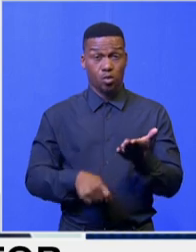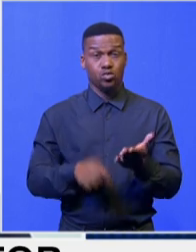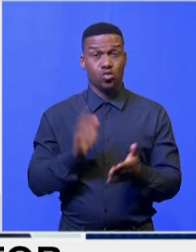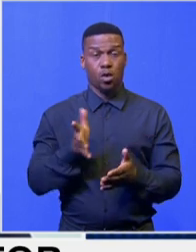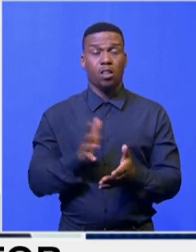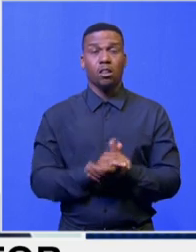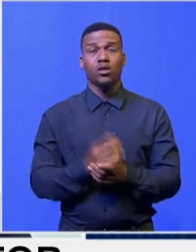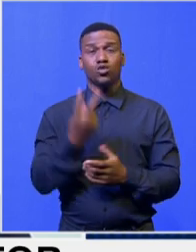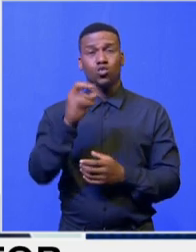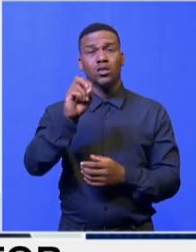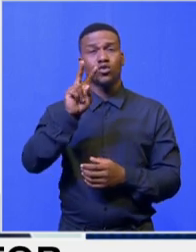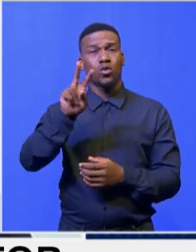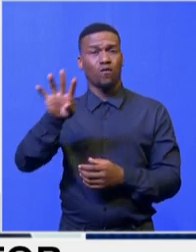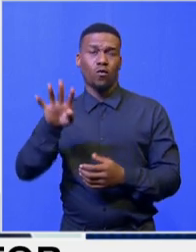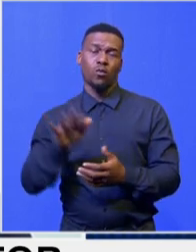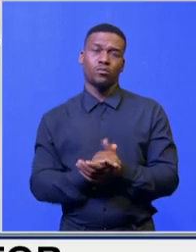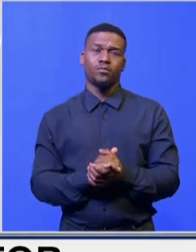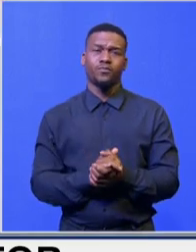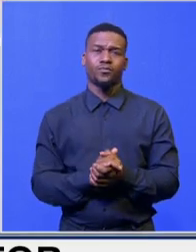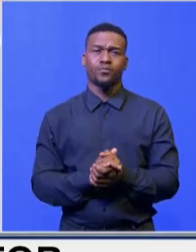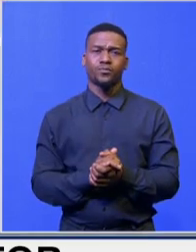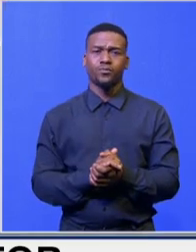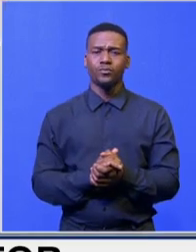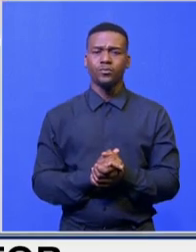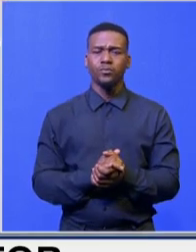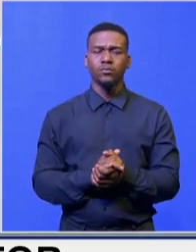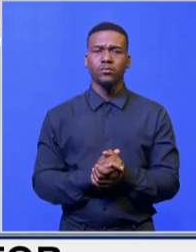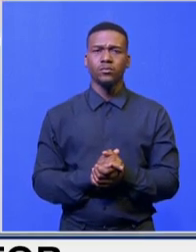2024. Yeah. Thank you so much for speaking to us.